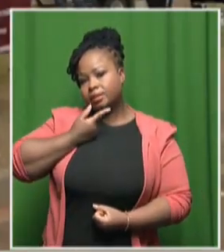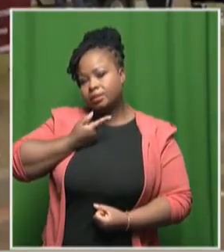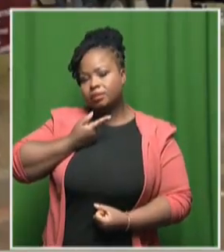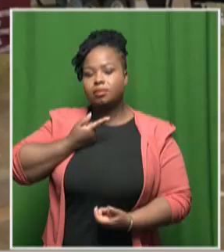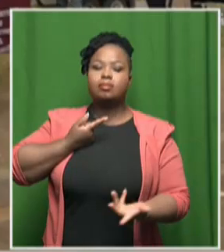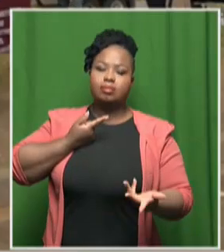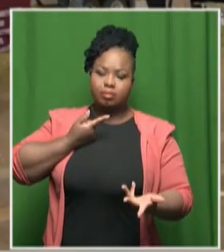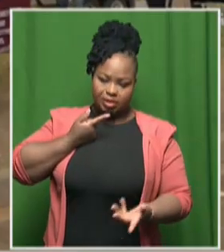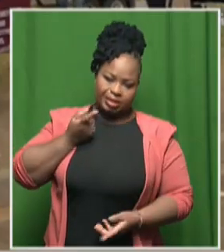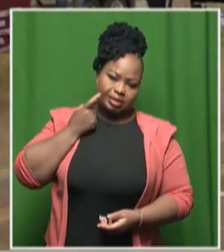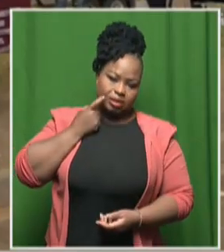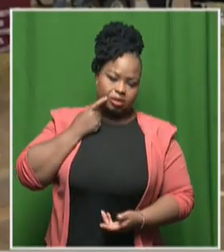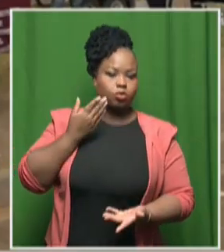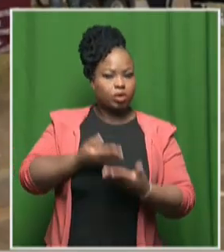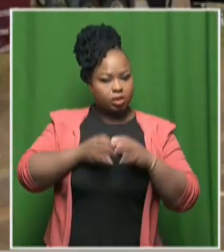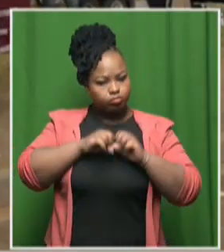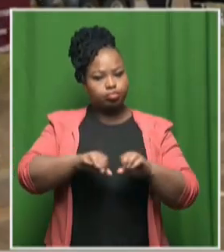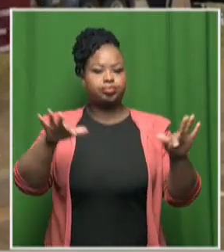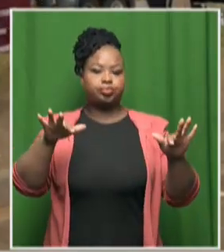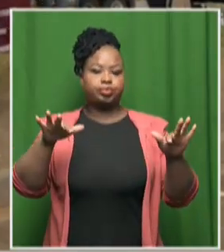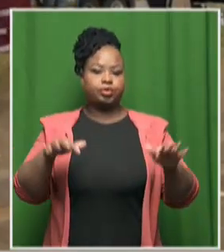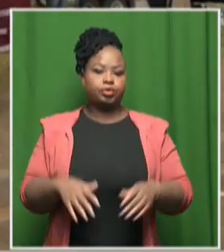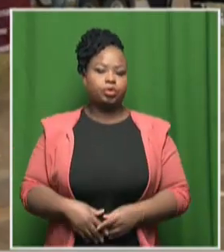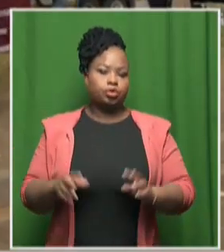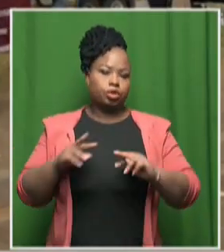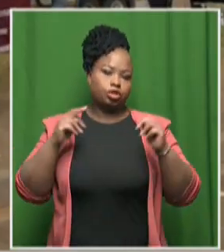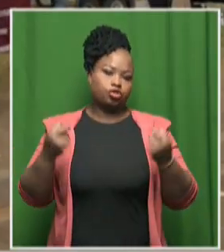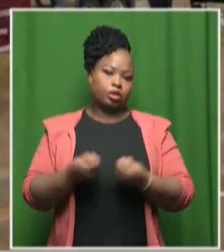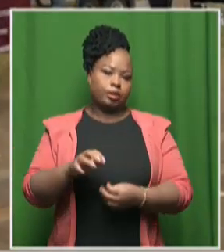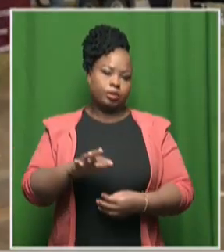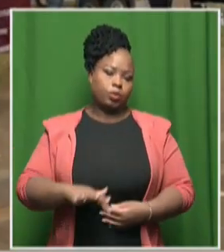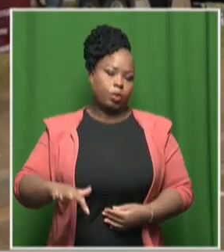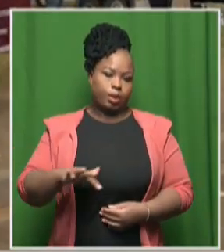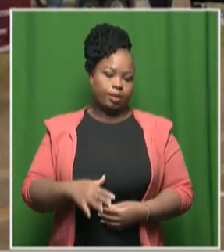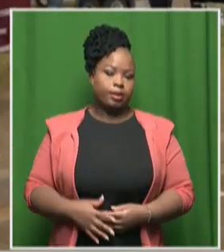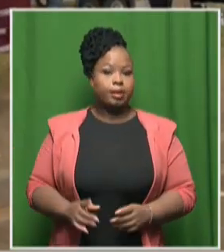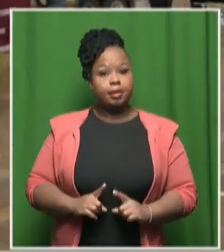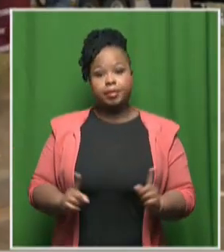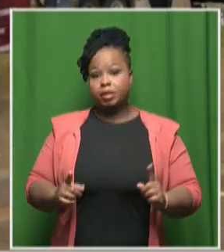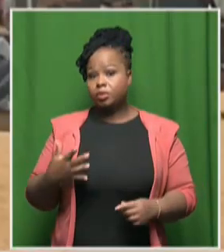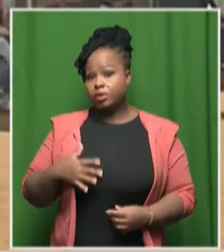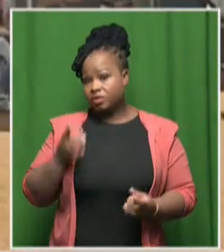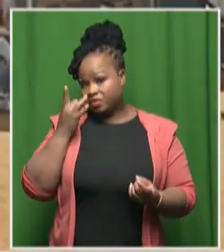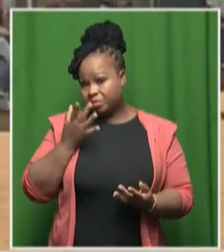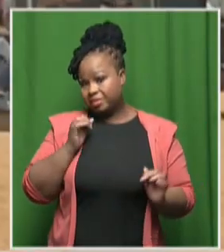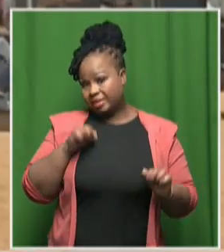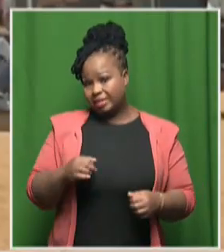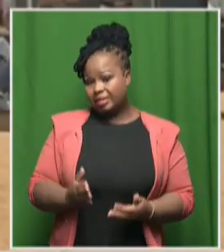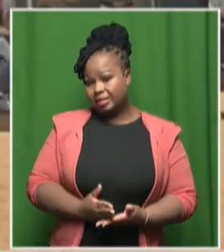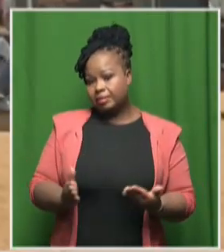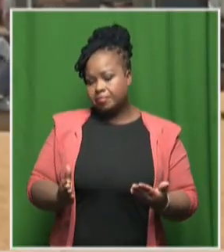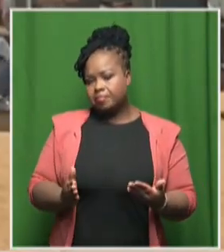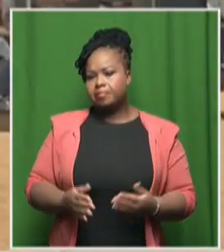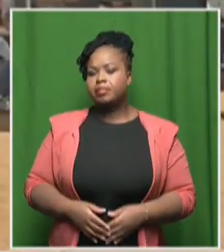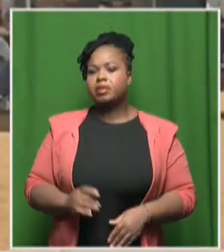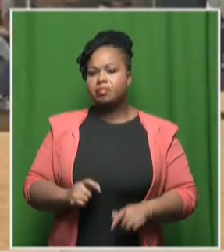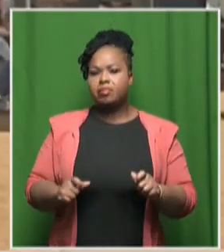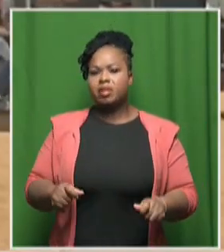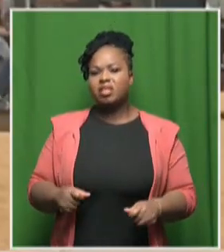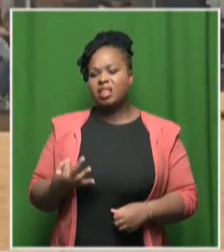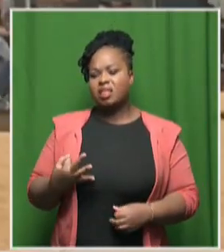to say we now can come out and say we are ready to roll out in our facilities. We do want to say there are those patients who will remain